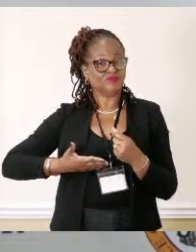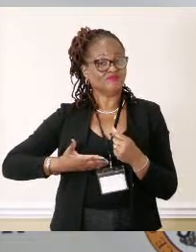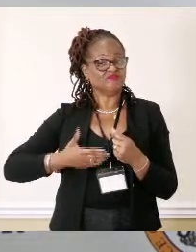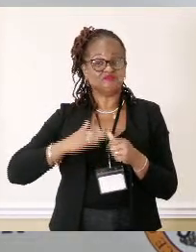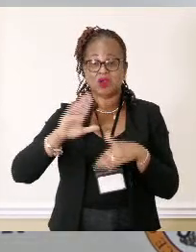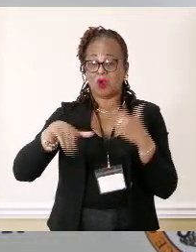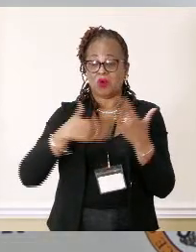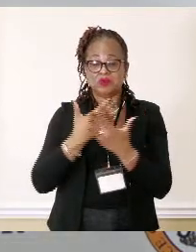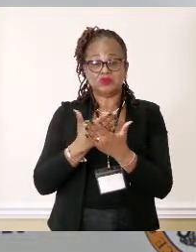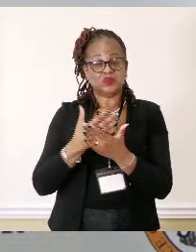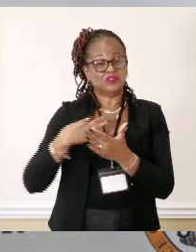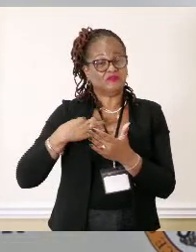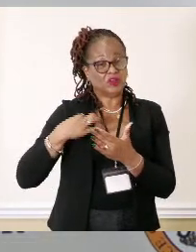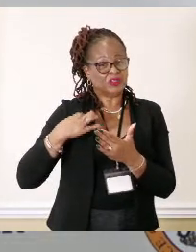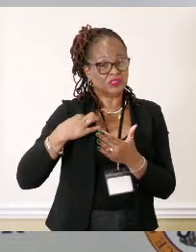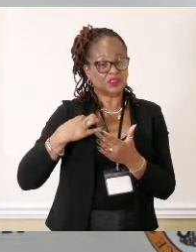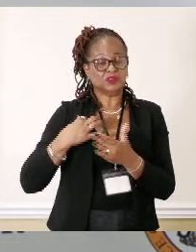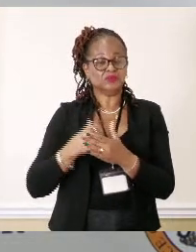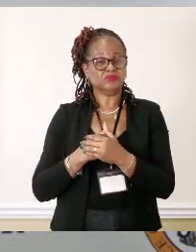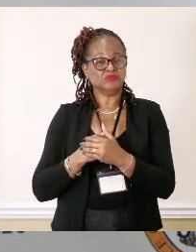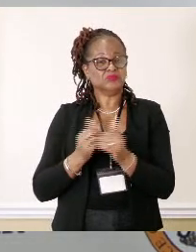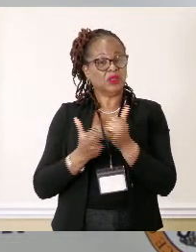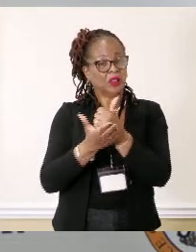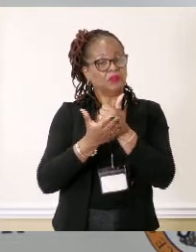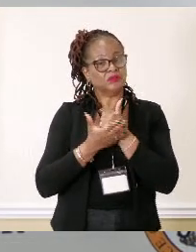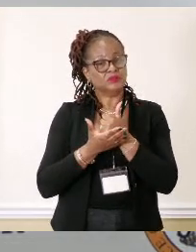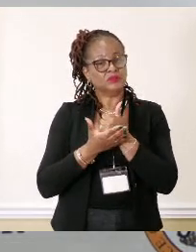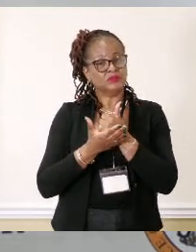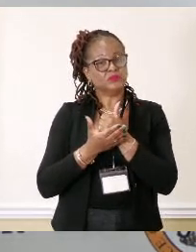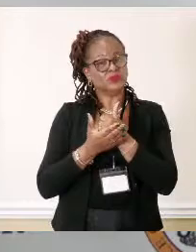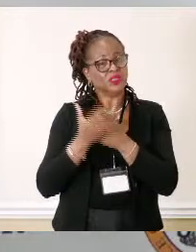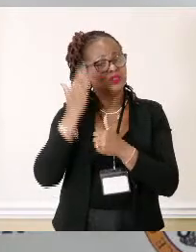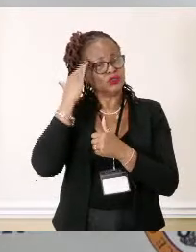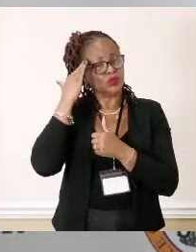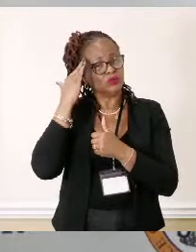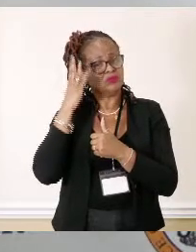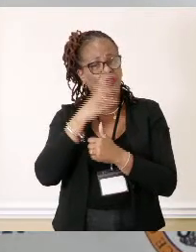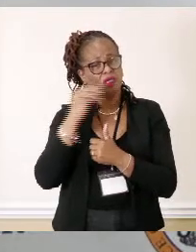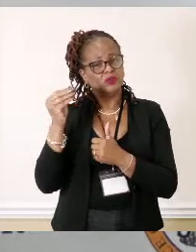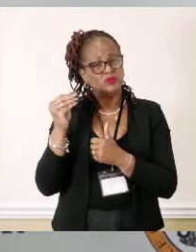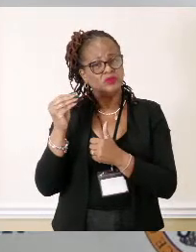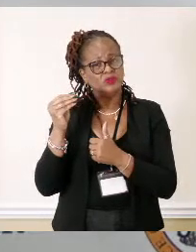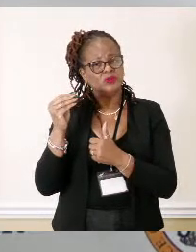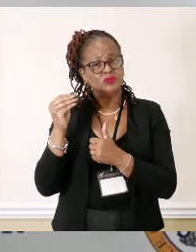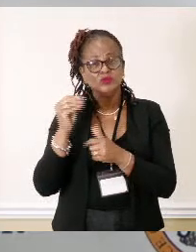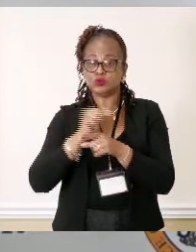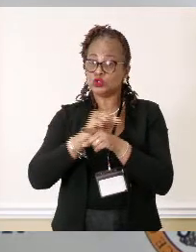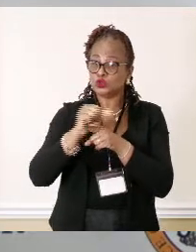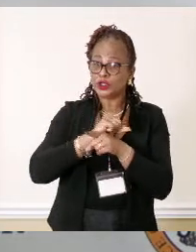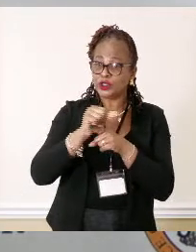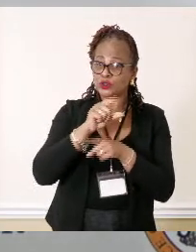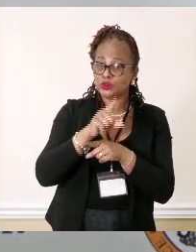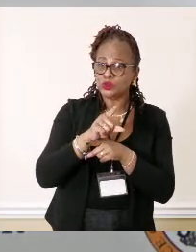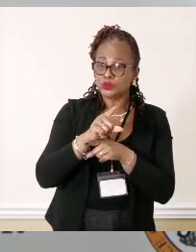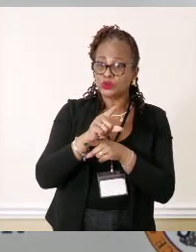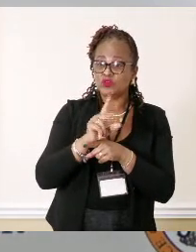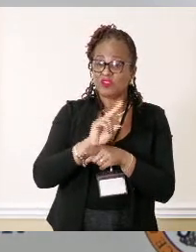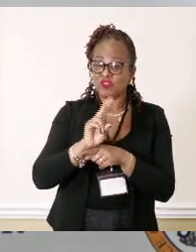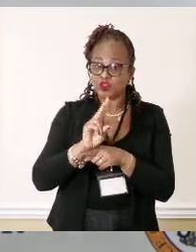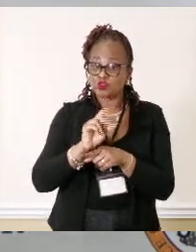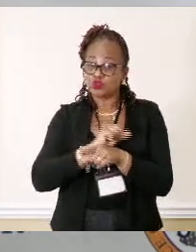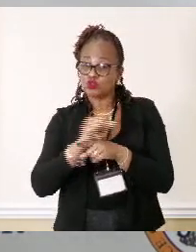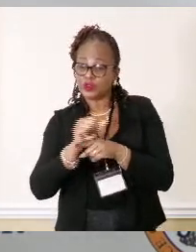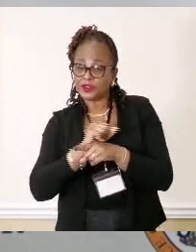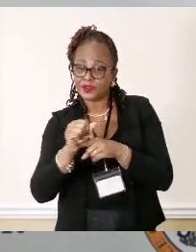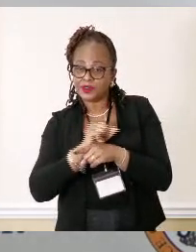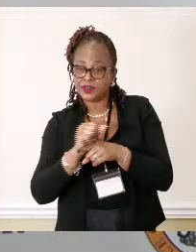you to help us out. And just let us know, and we'll be train you. We have virtual training,